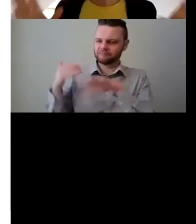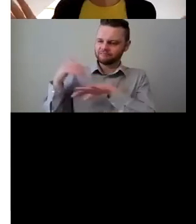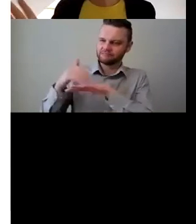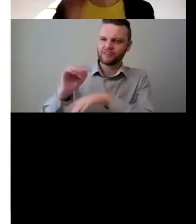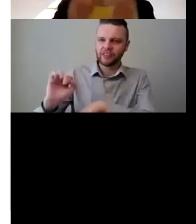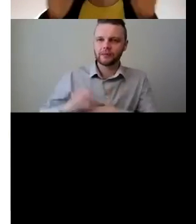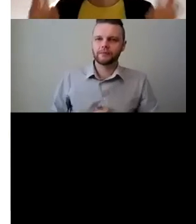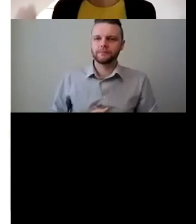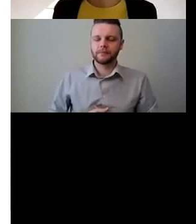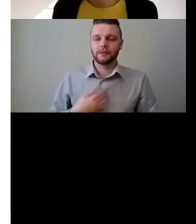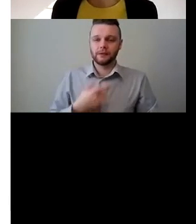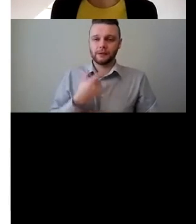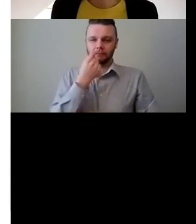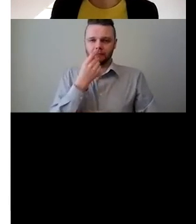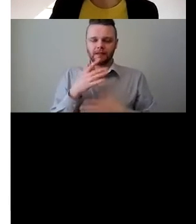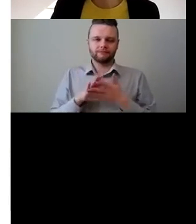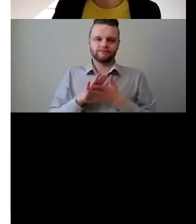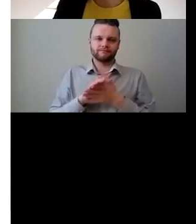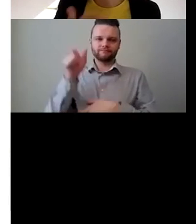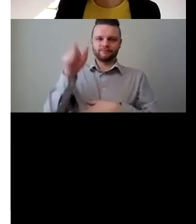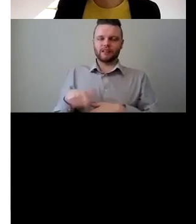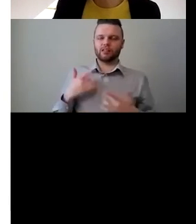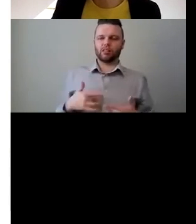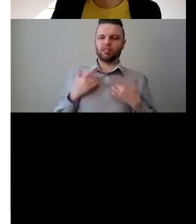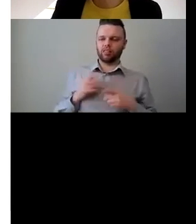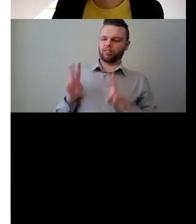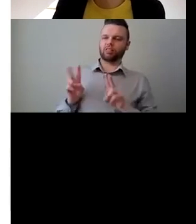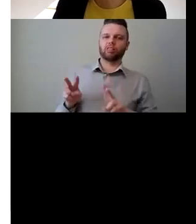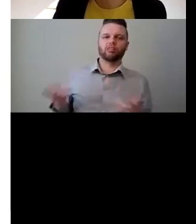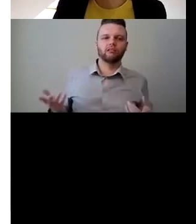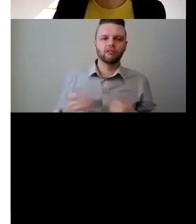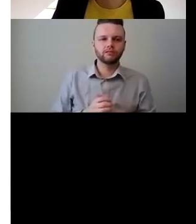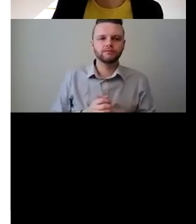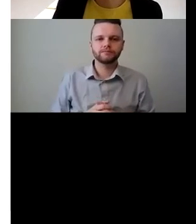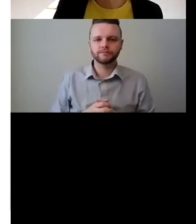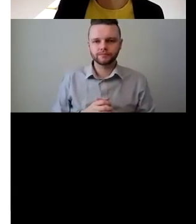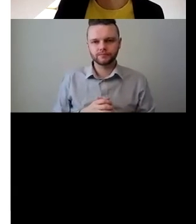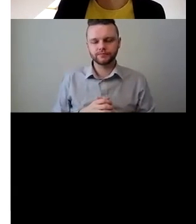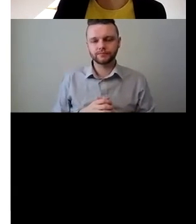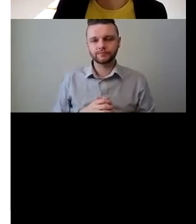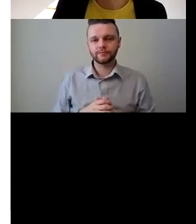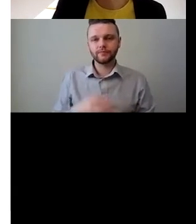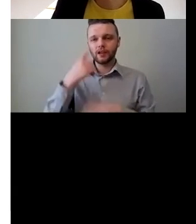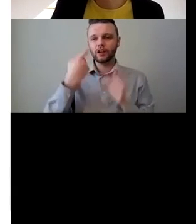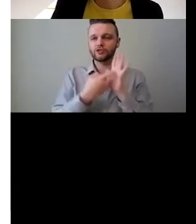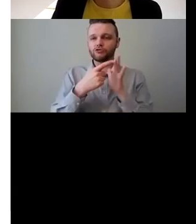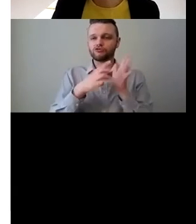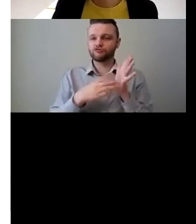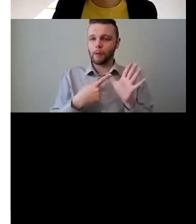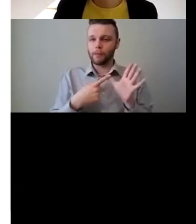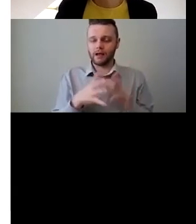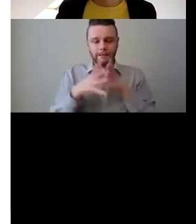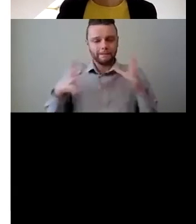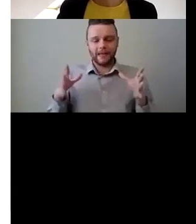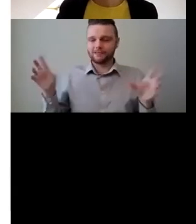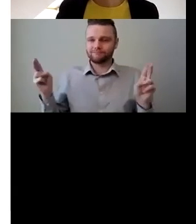the child in a very stereotypical view. I mean, Roma is the biggest minority in the Czech Republic and